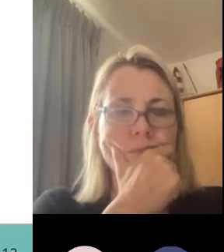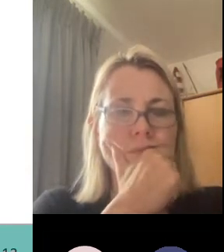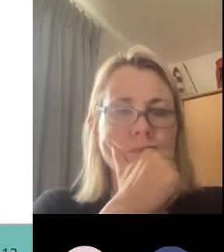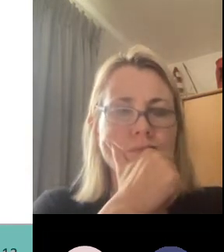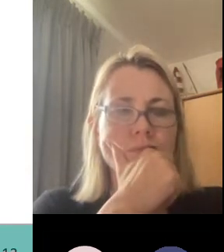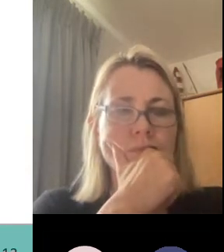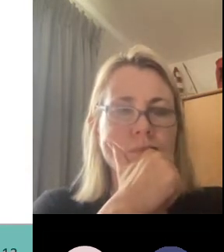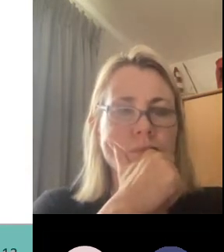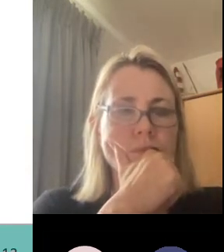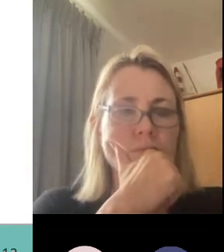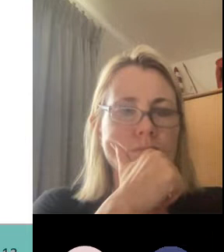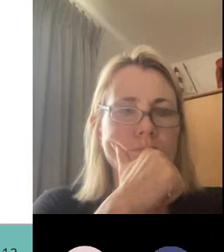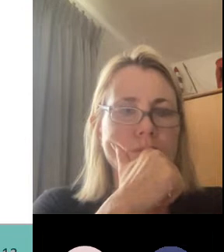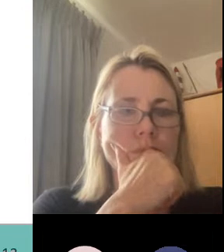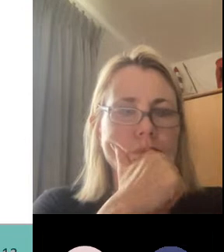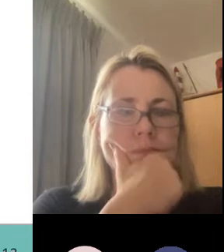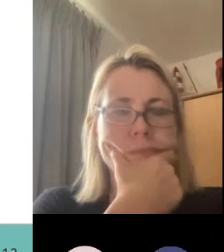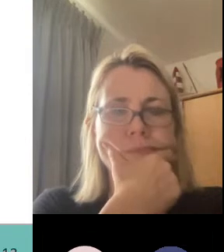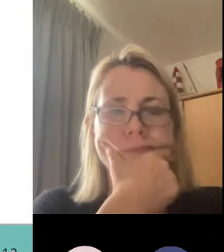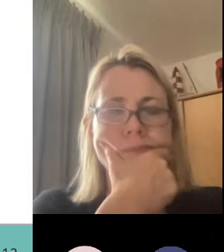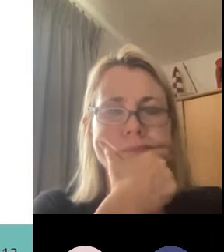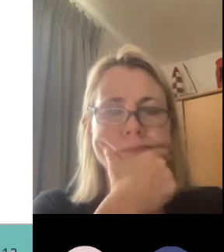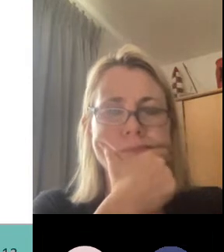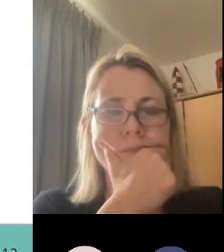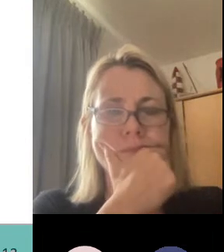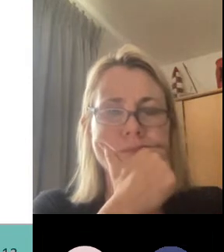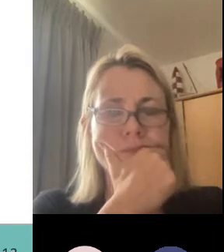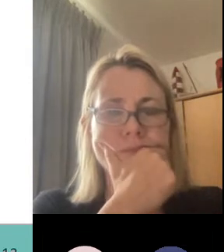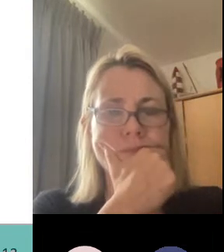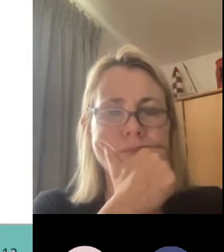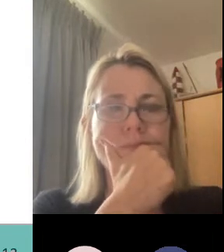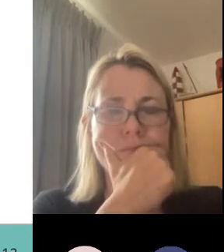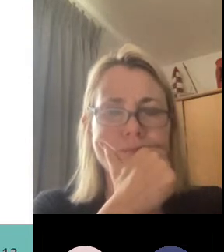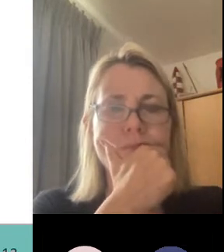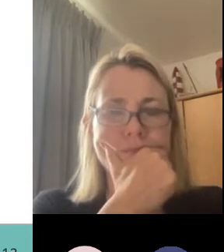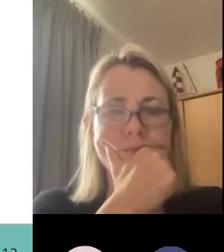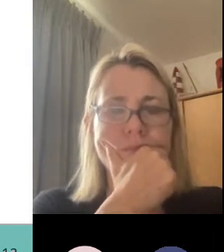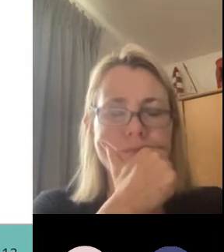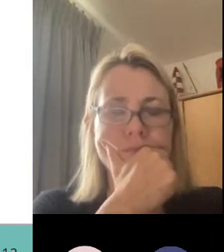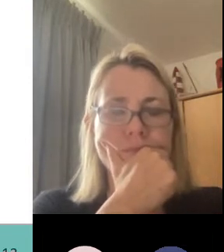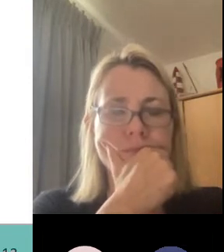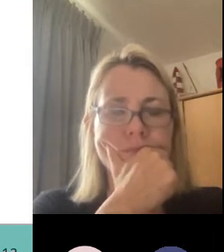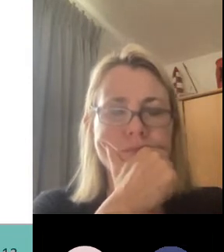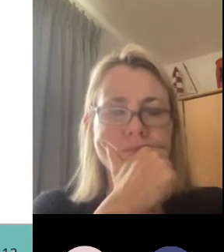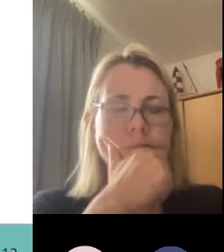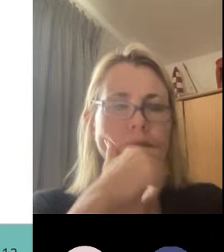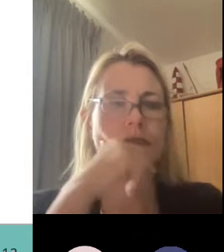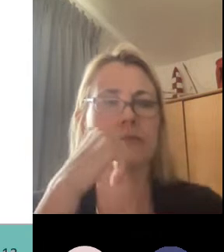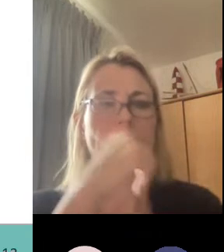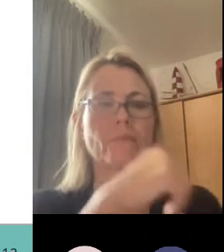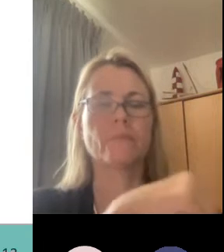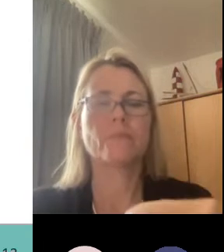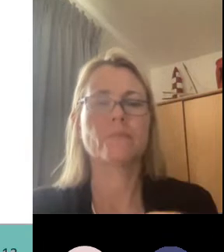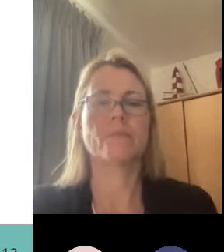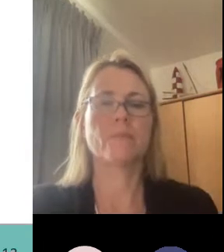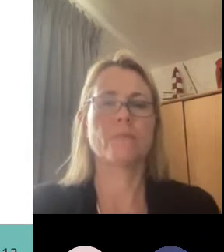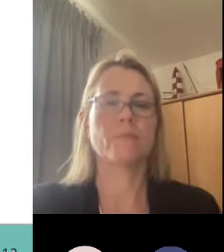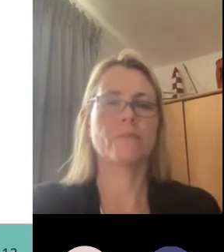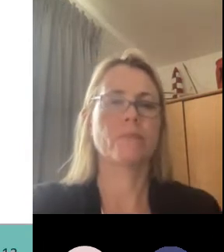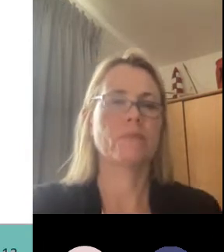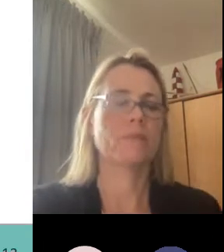very, very difficult. Farmers are very, very busy people, particularly at this time of year. And they, I think